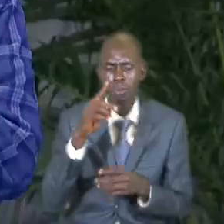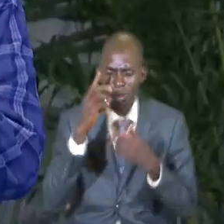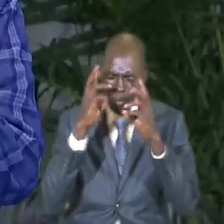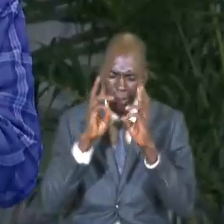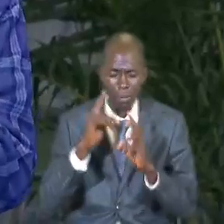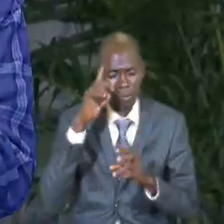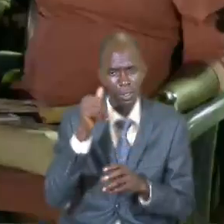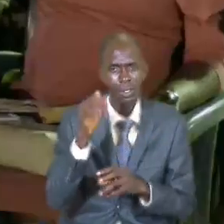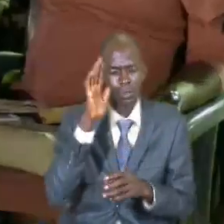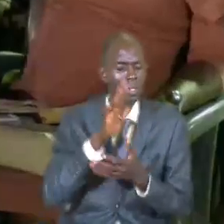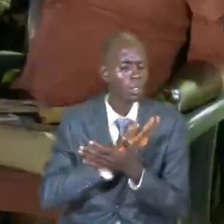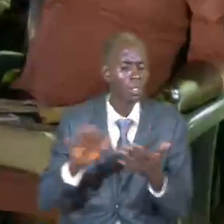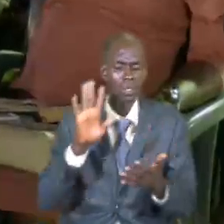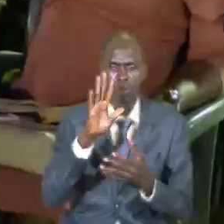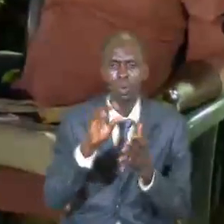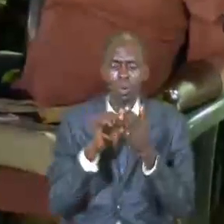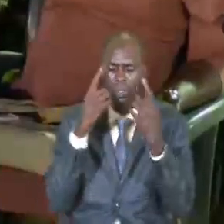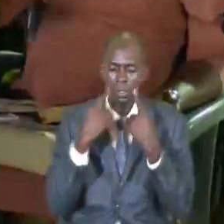life in Jesus' name.